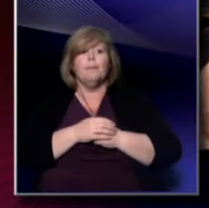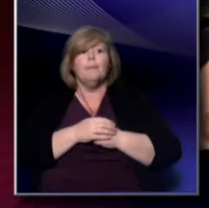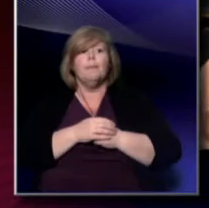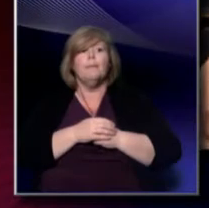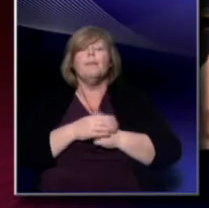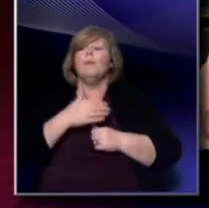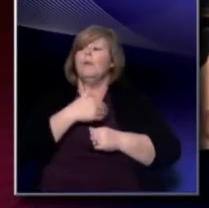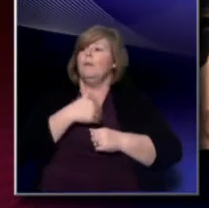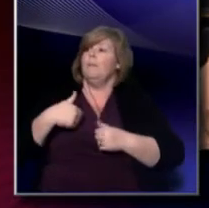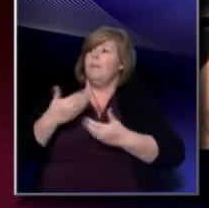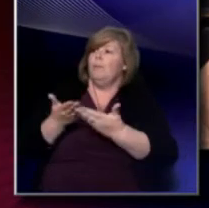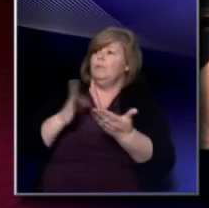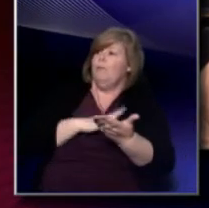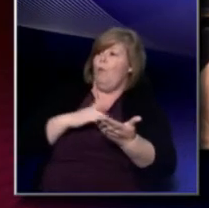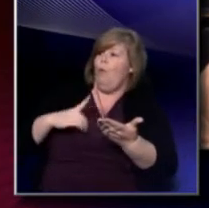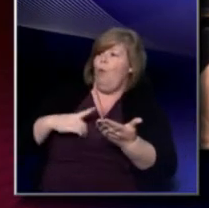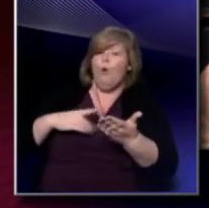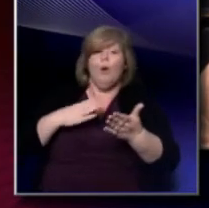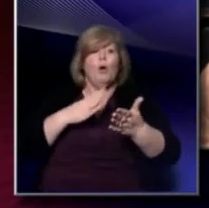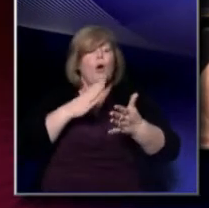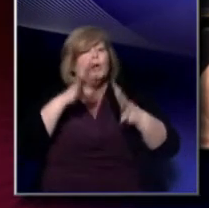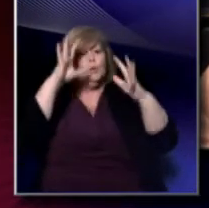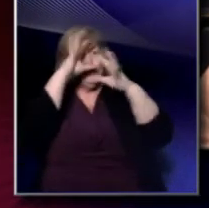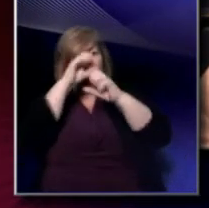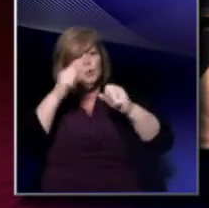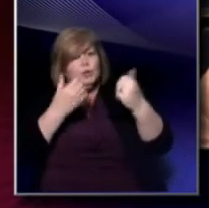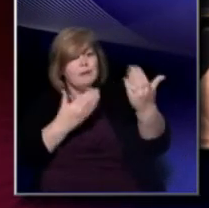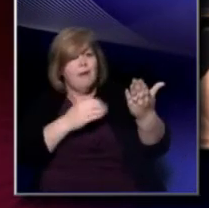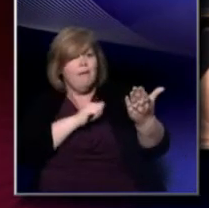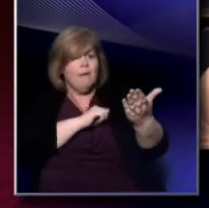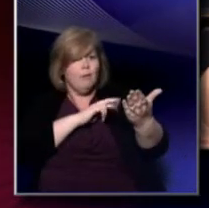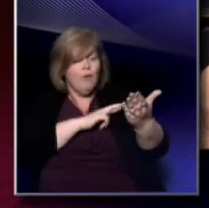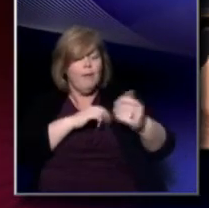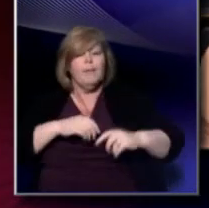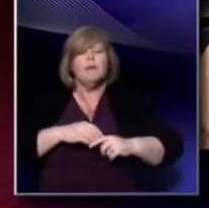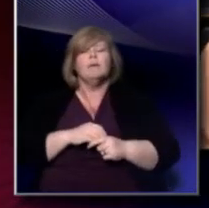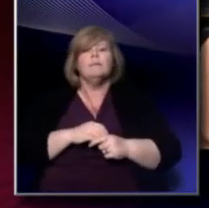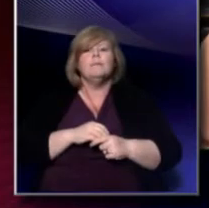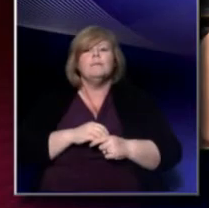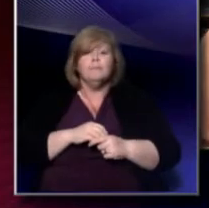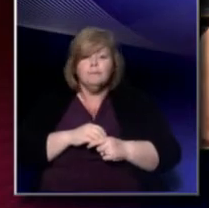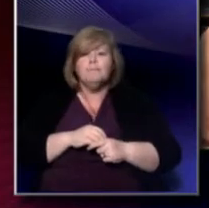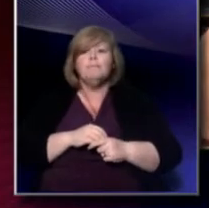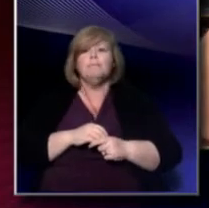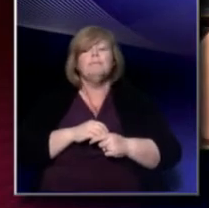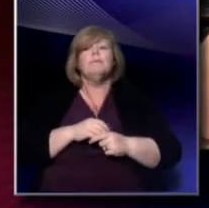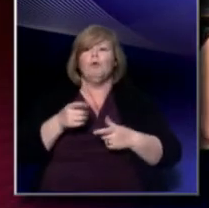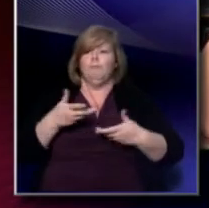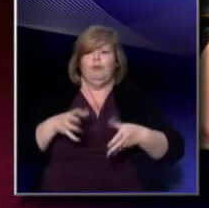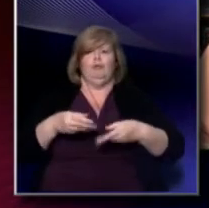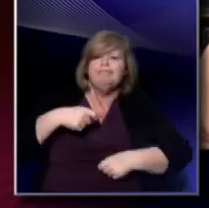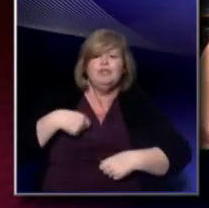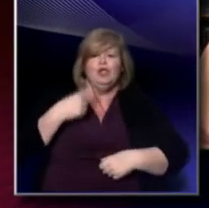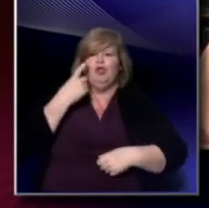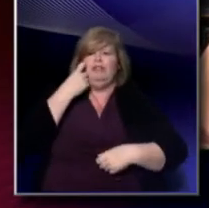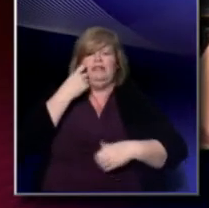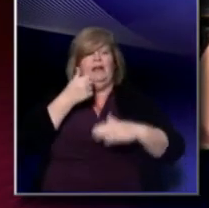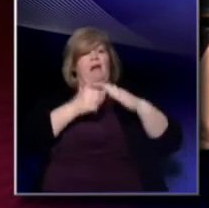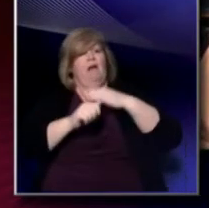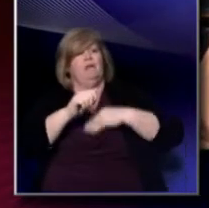Members of the board, Superintendent Reichman, you have my report before you. It's really